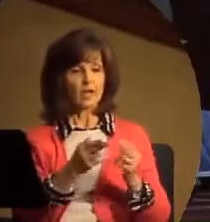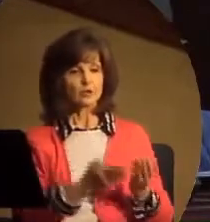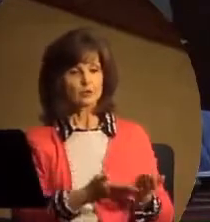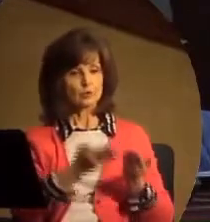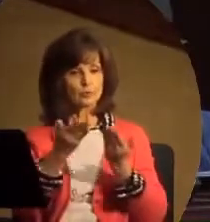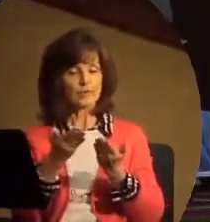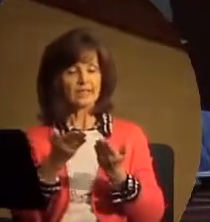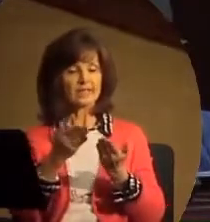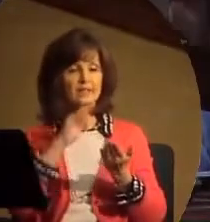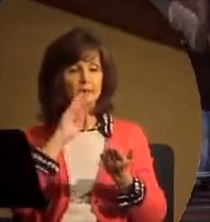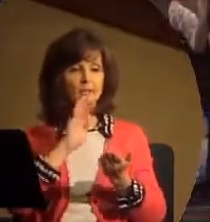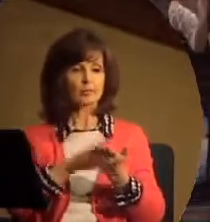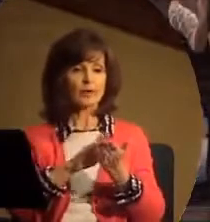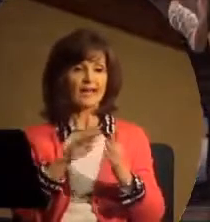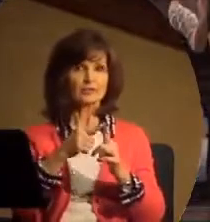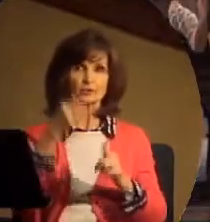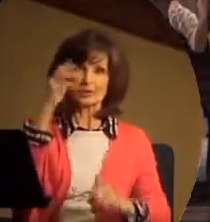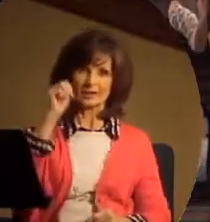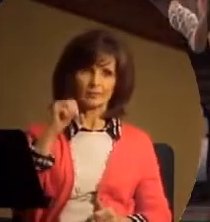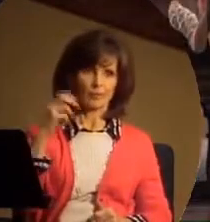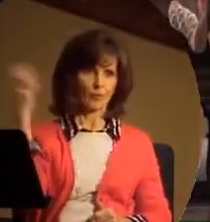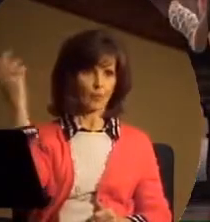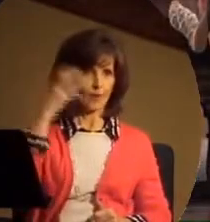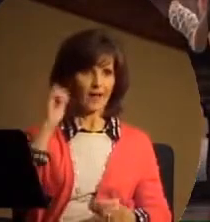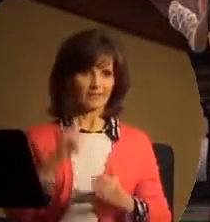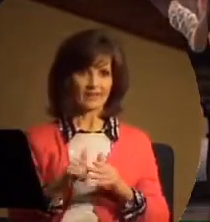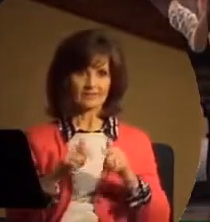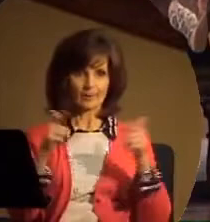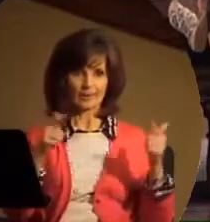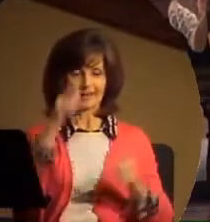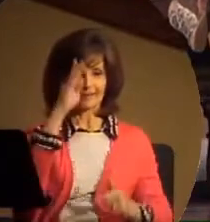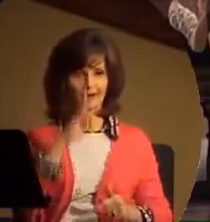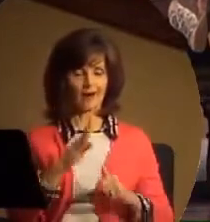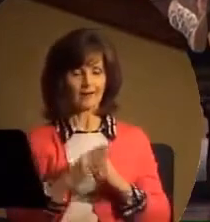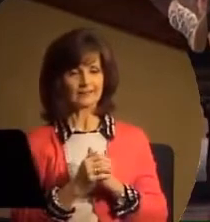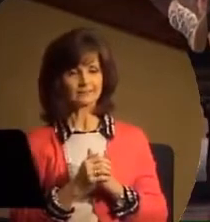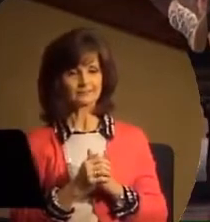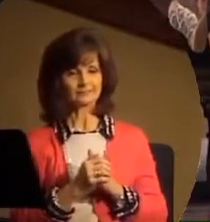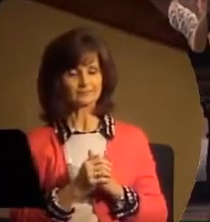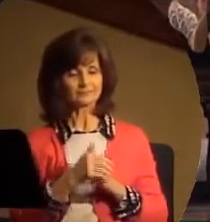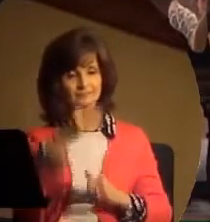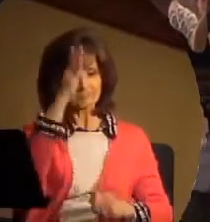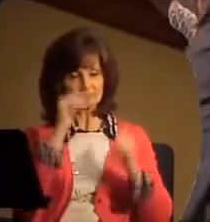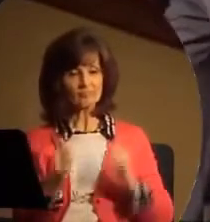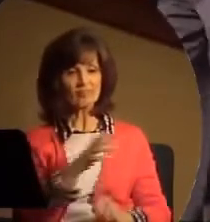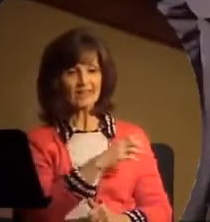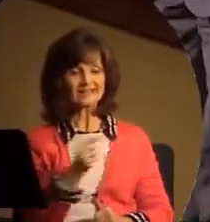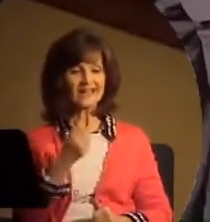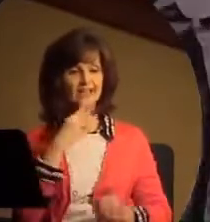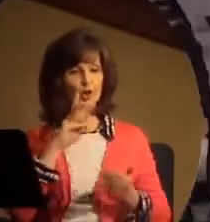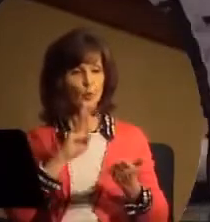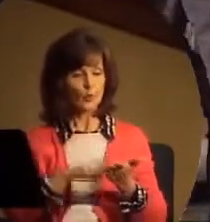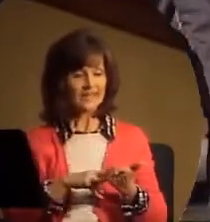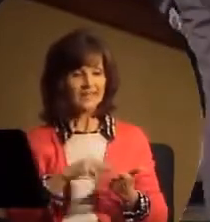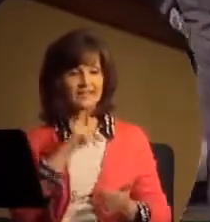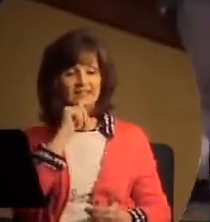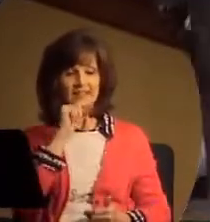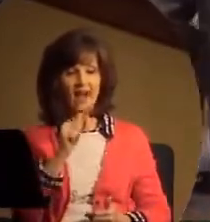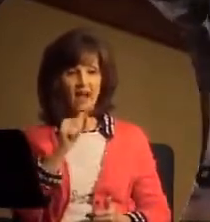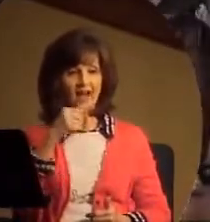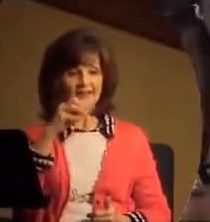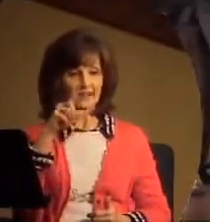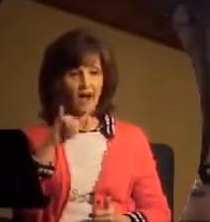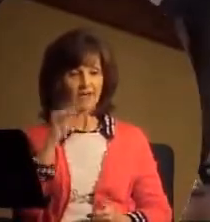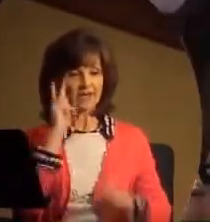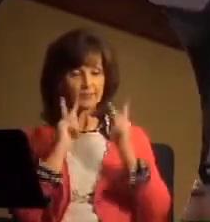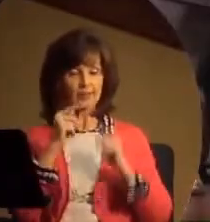Him. Boy, that's a big God, isn't it? I mean, here's God that can take a very wicked, ungodly people. God